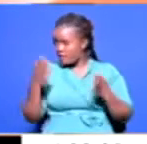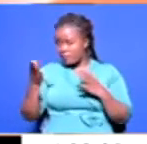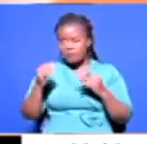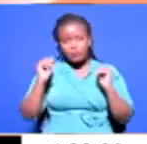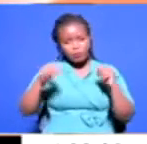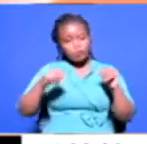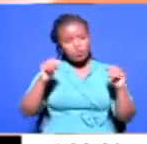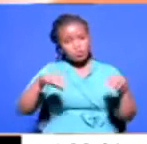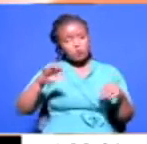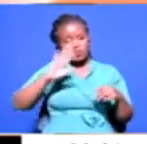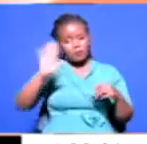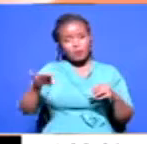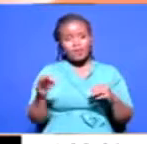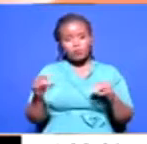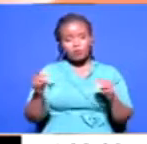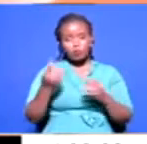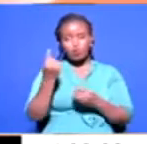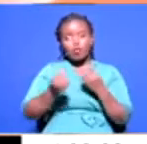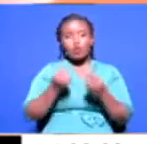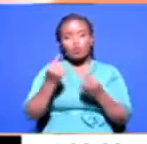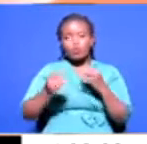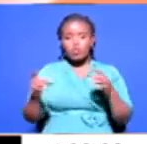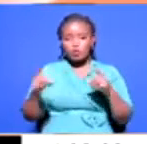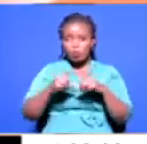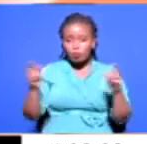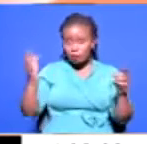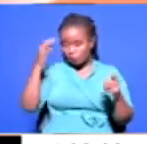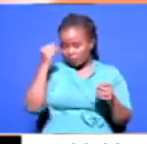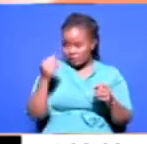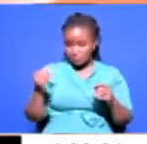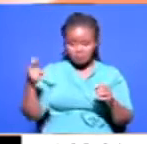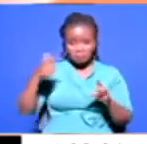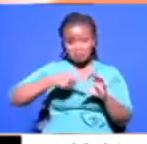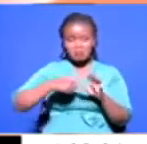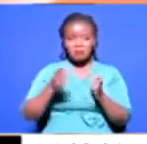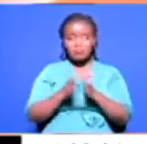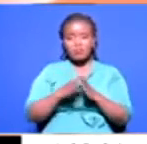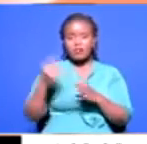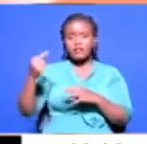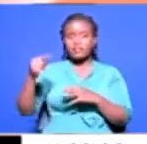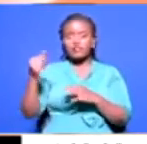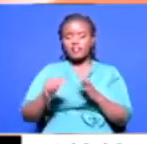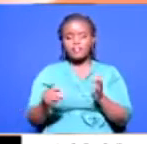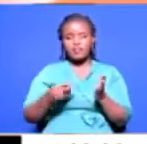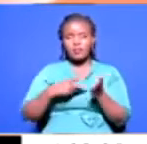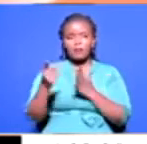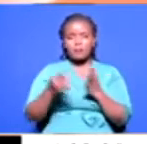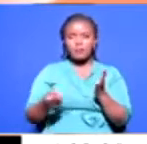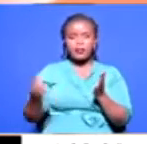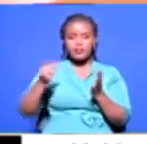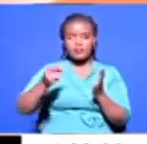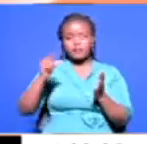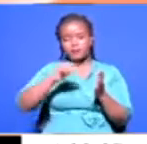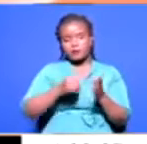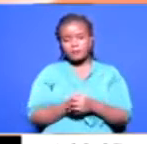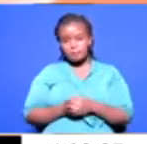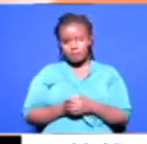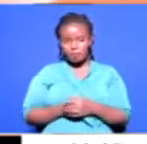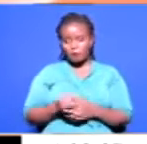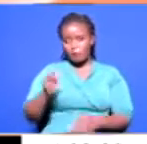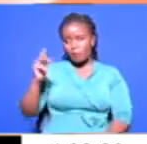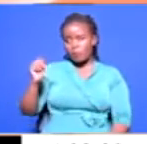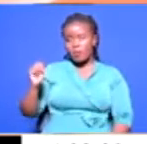due to increased prices of cooking gas and kerosene. Dan Waithaka, the managing director of Wisdom Energy Hub,